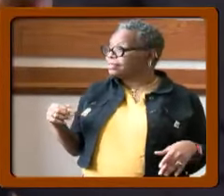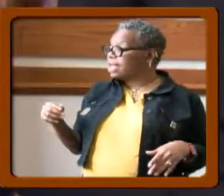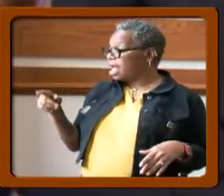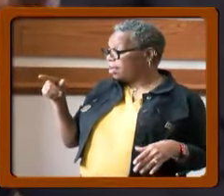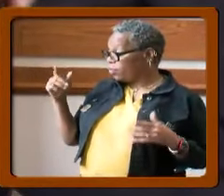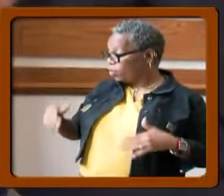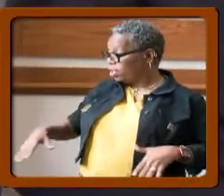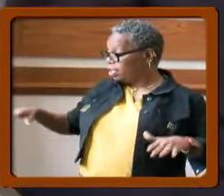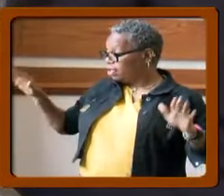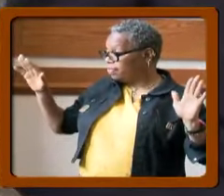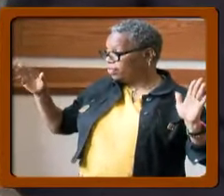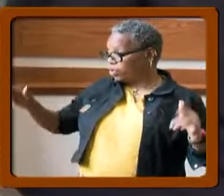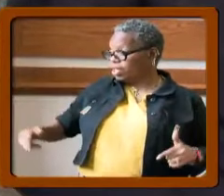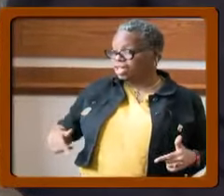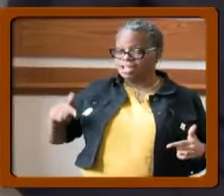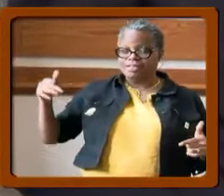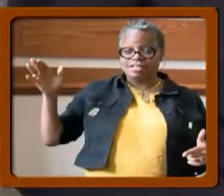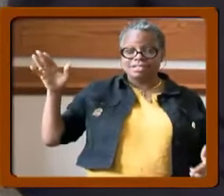have you given your life over to God?